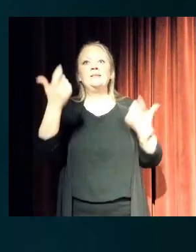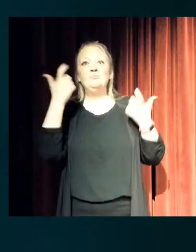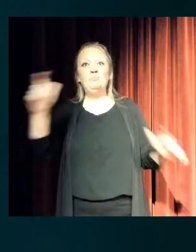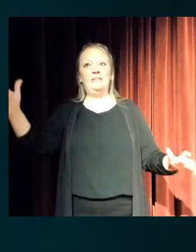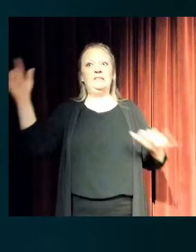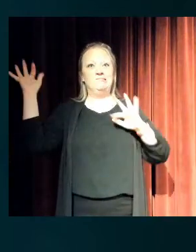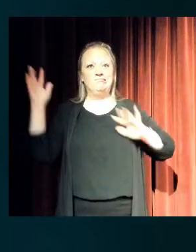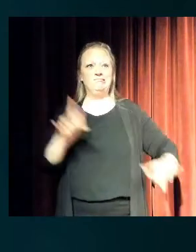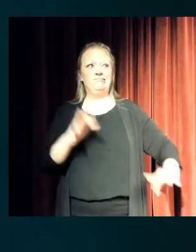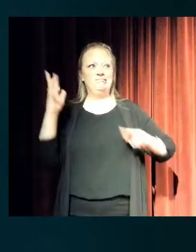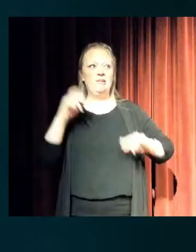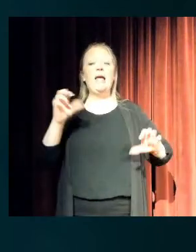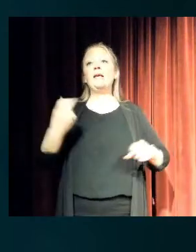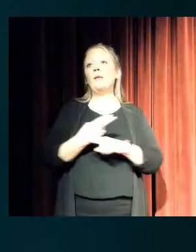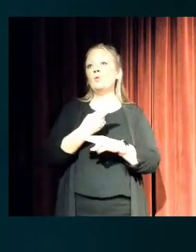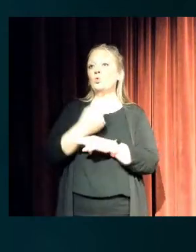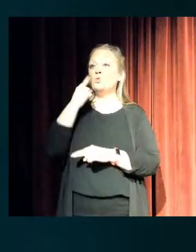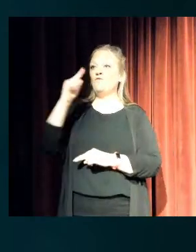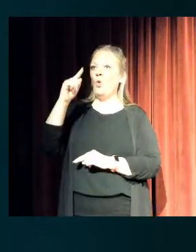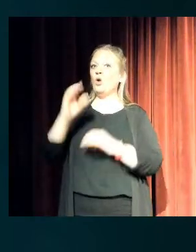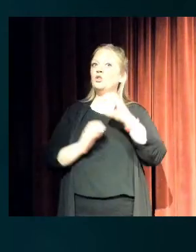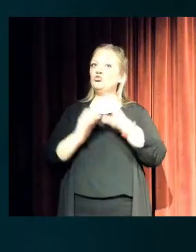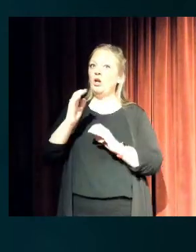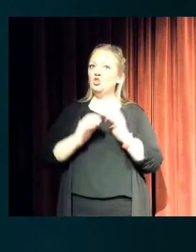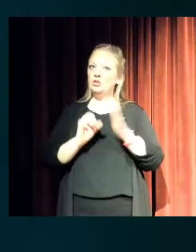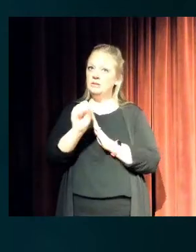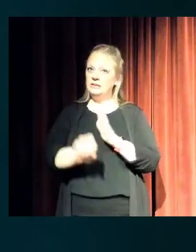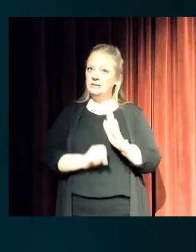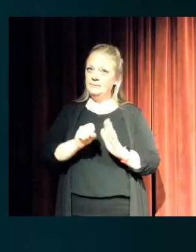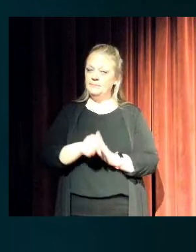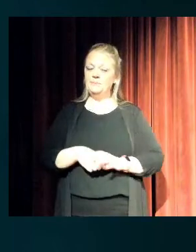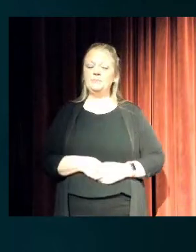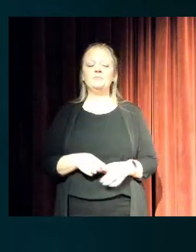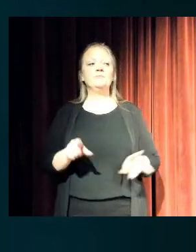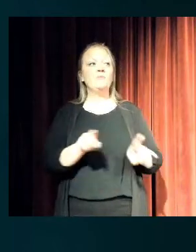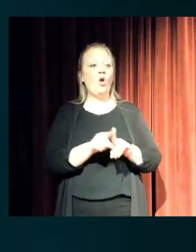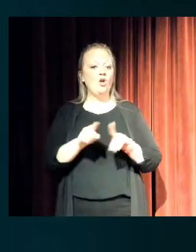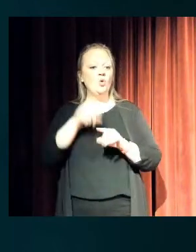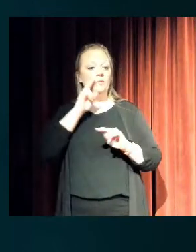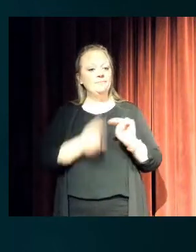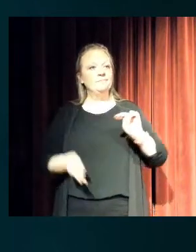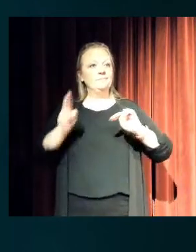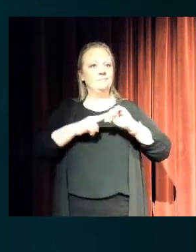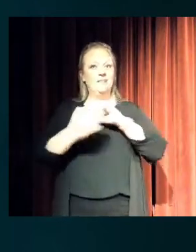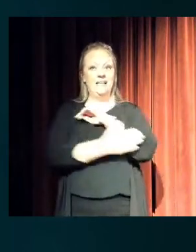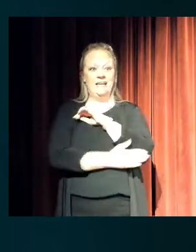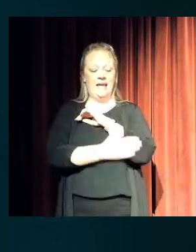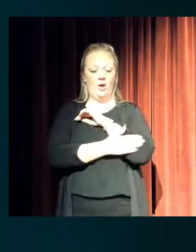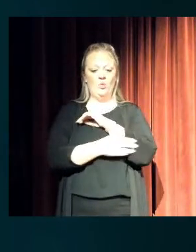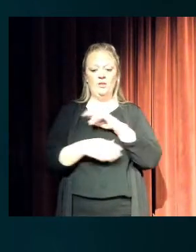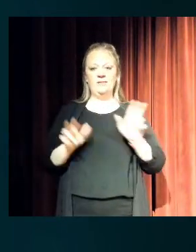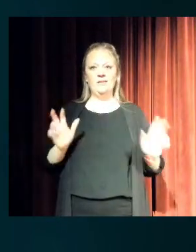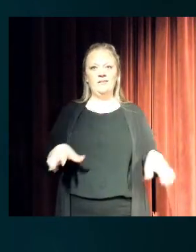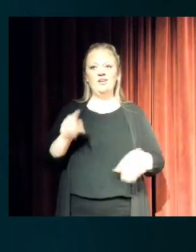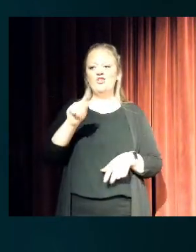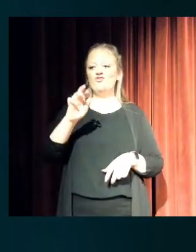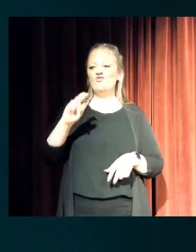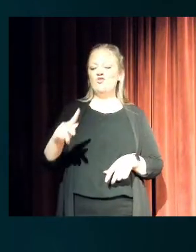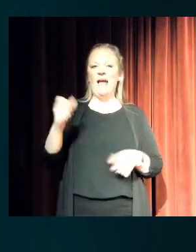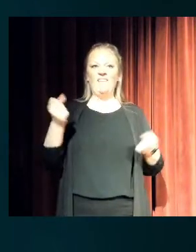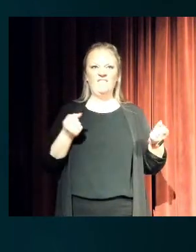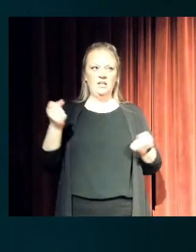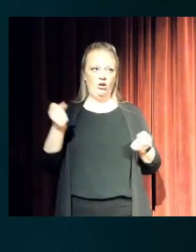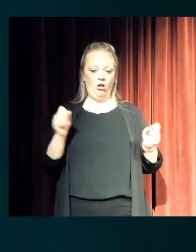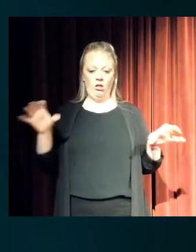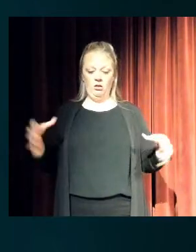and can also be used during construction season. We also are increasing our county's tracked vehicle fleet